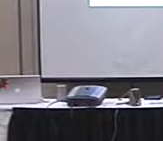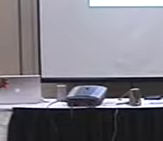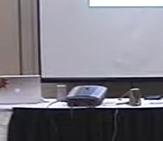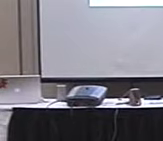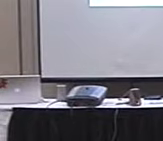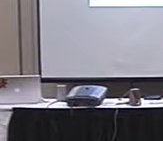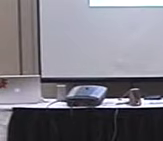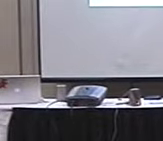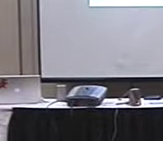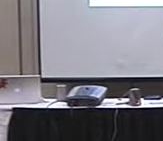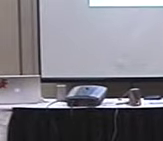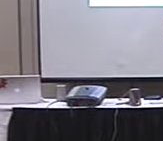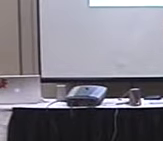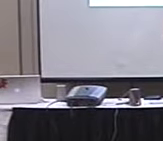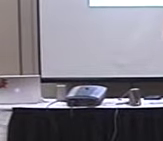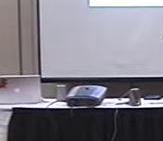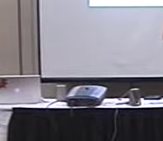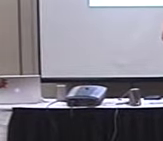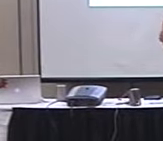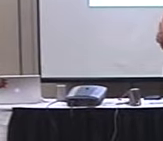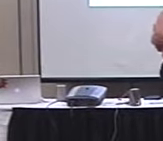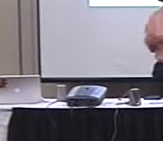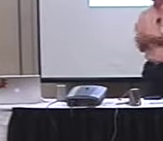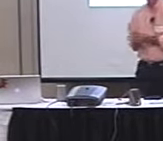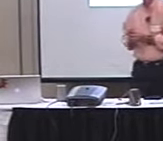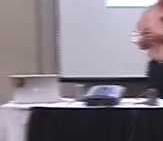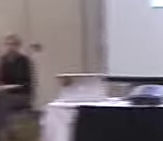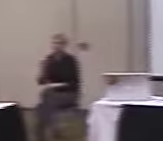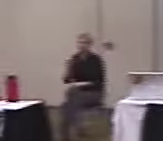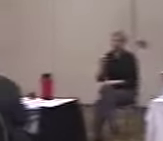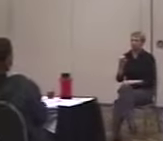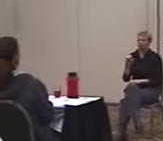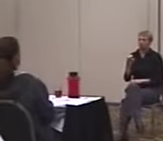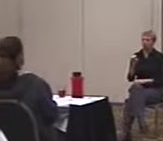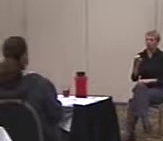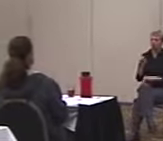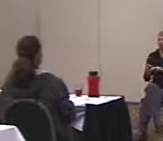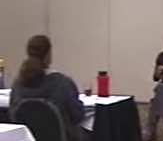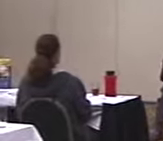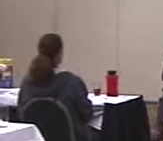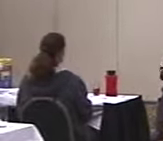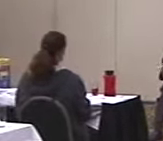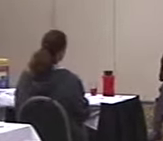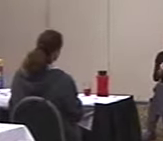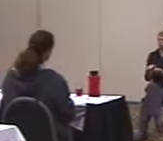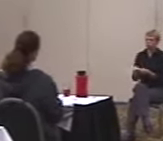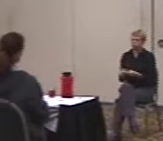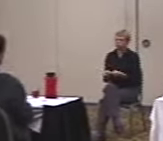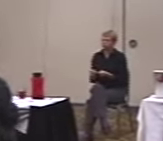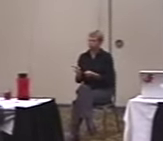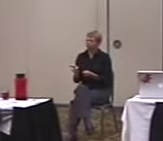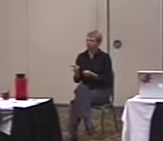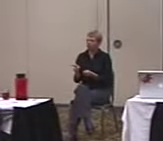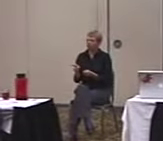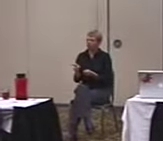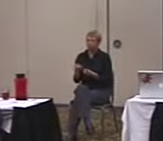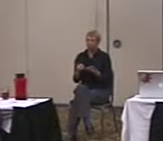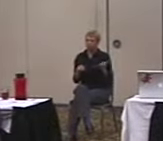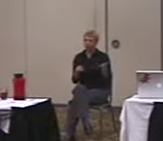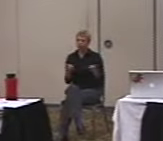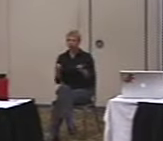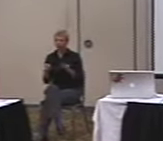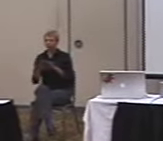good. Did you? I wanted to know if we were behaving. Oh, okay. But you didn't ask that, so good. See, the thing